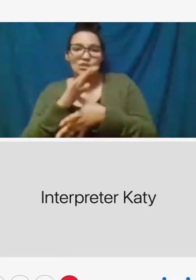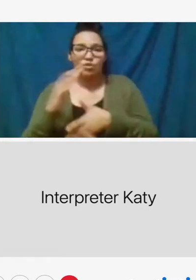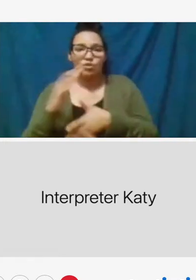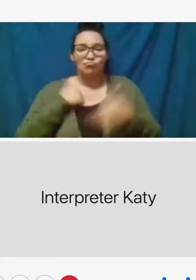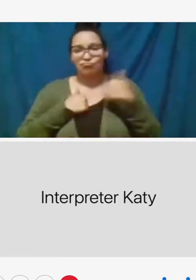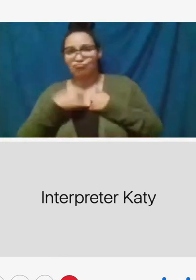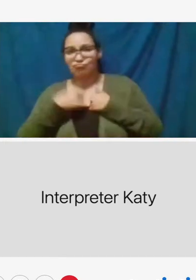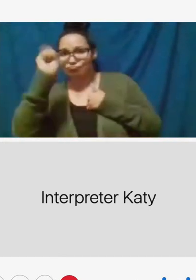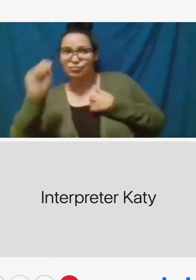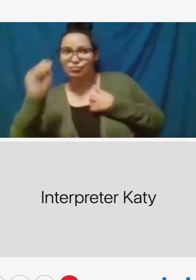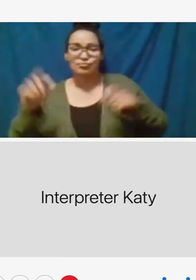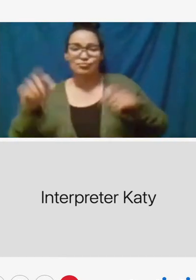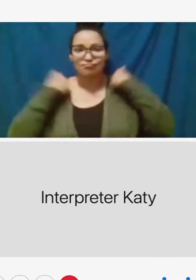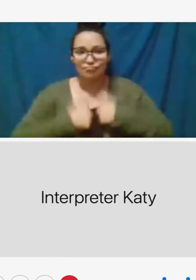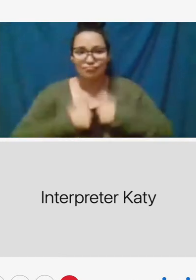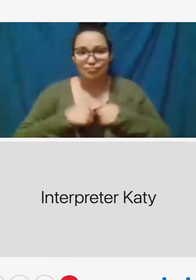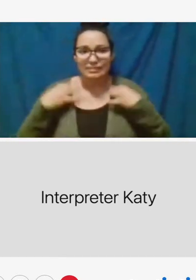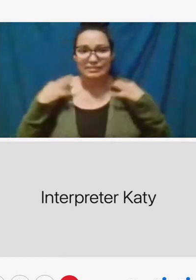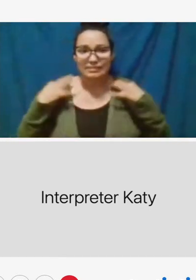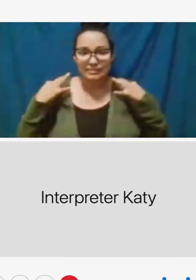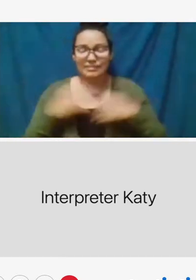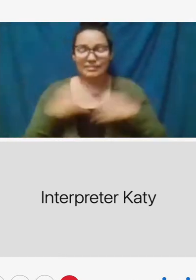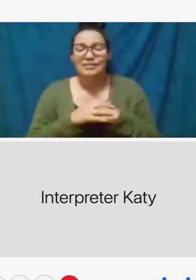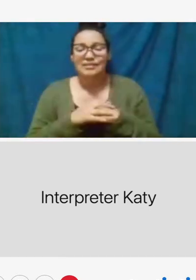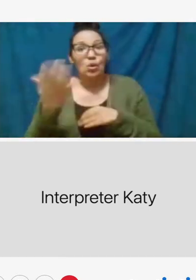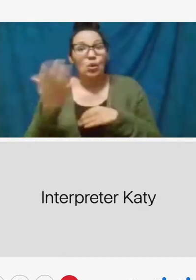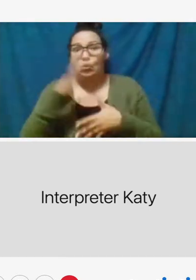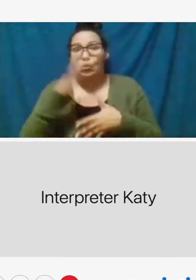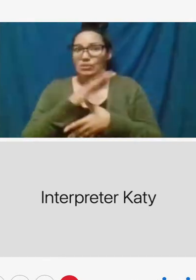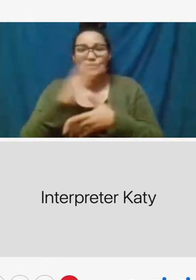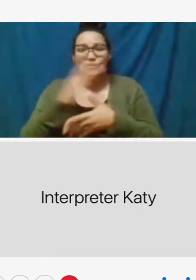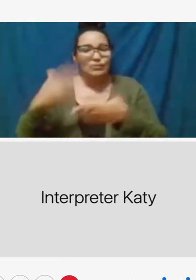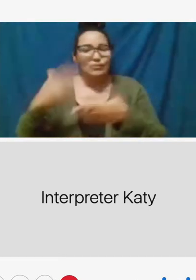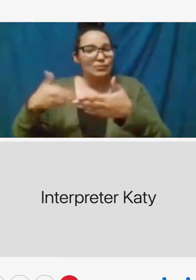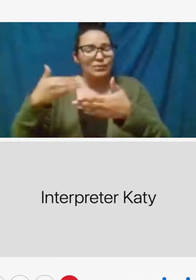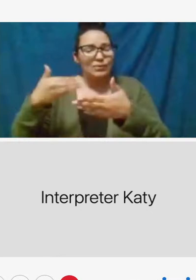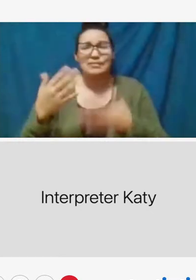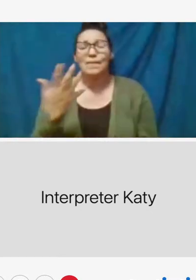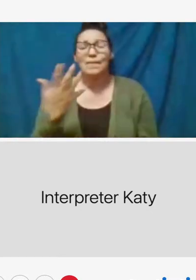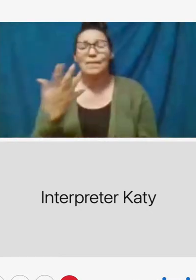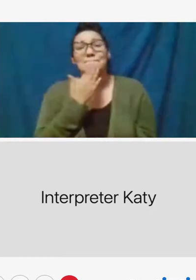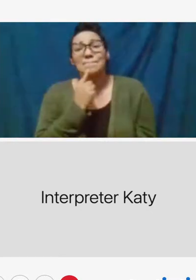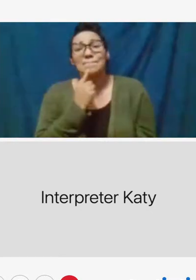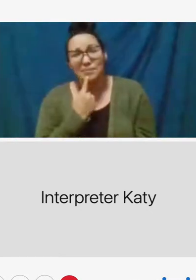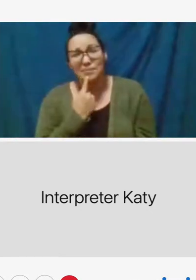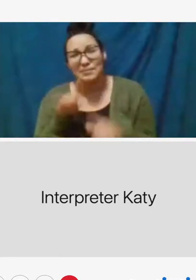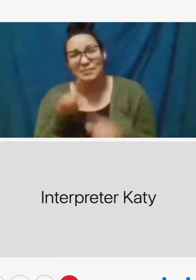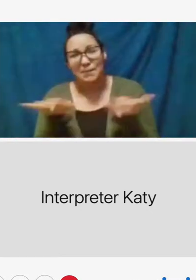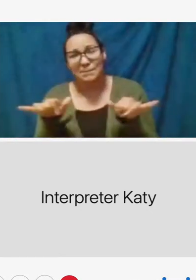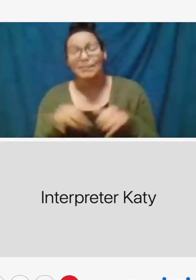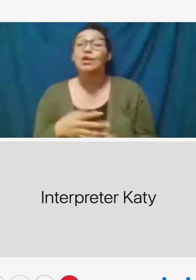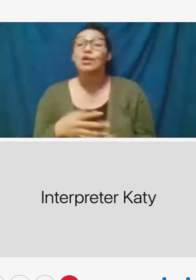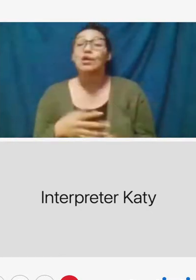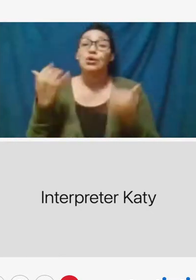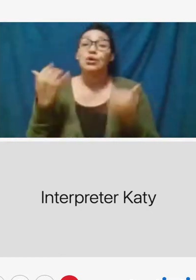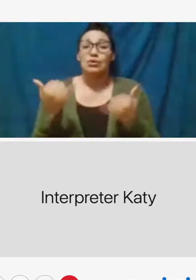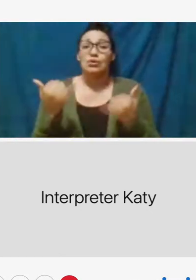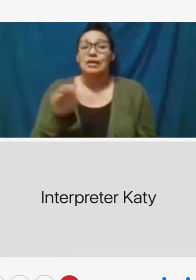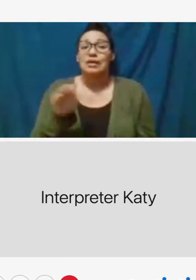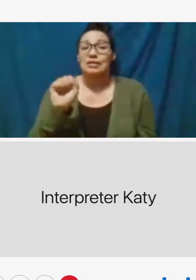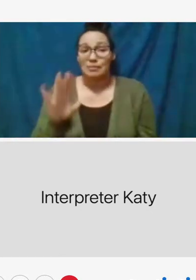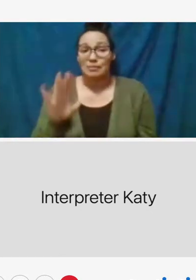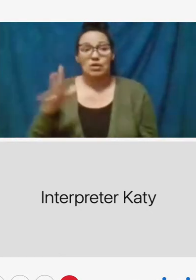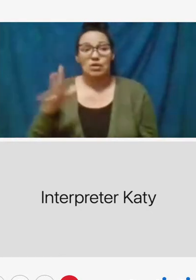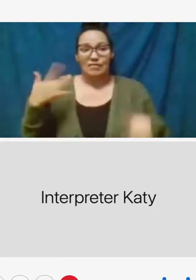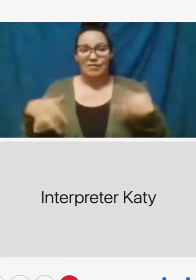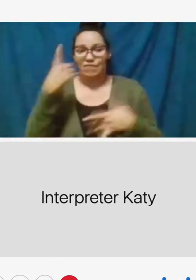it all comes real for our seniors and it sure is a Bittersweet moment currently ASB and Link crew are excited for our winter sport